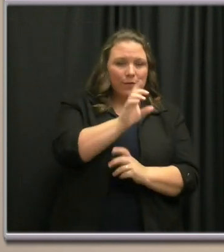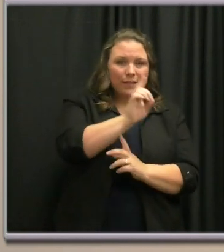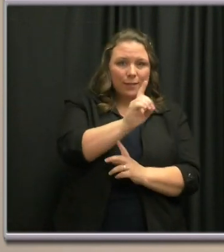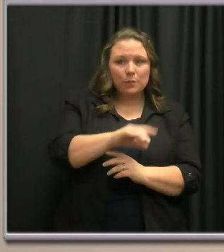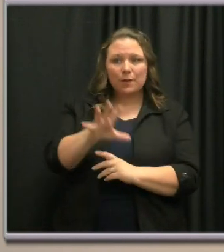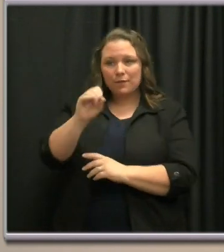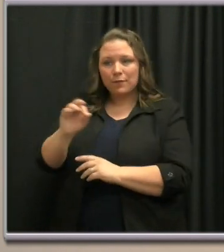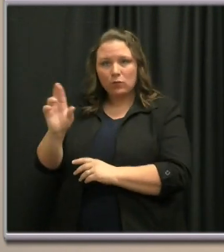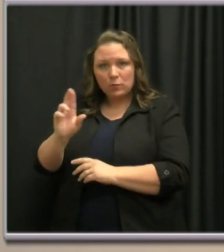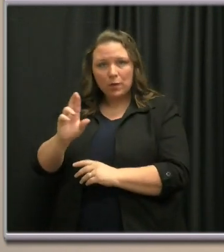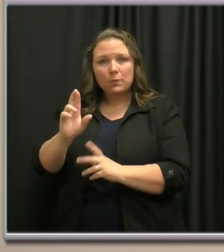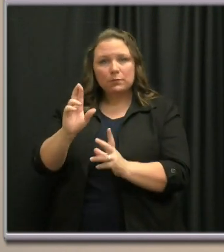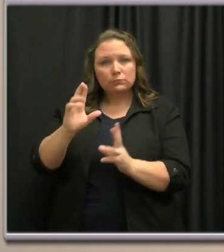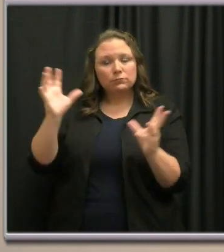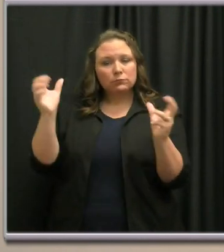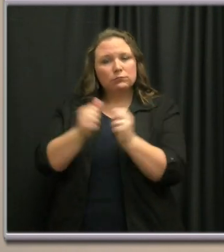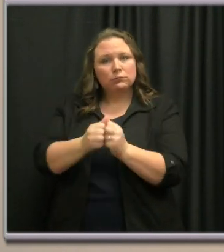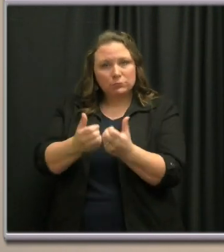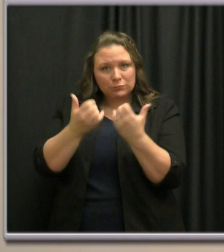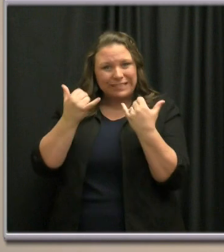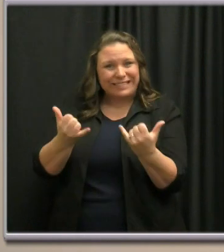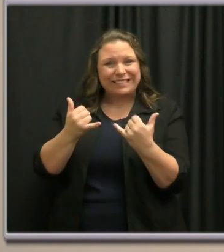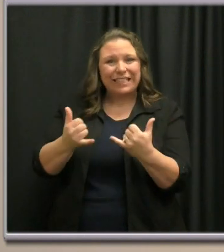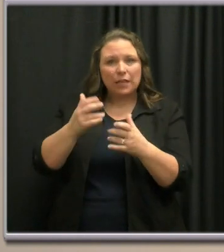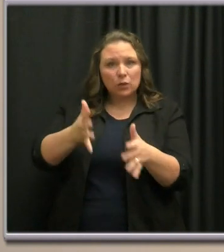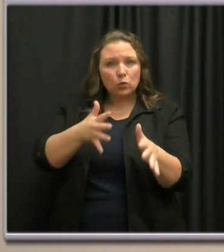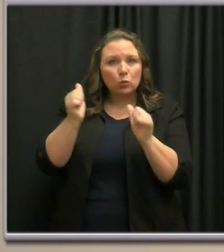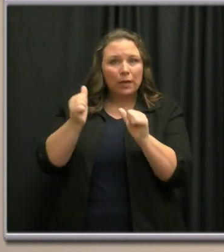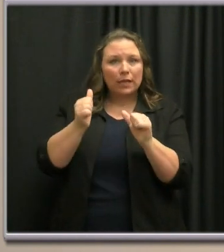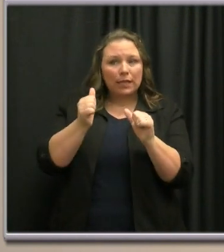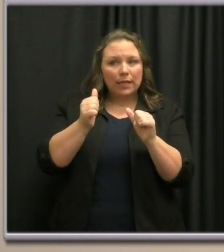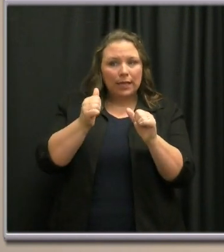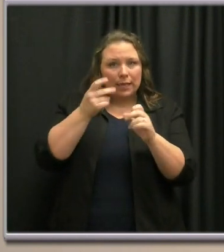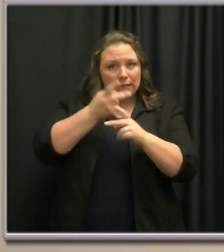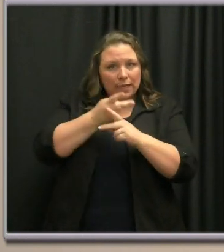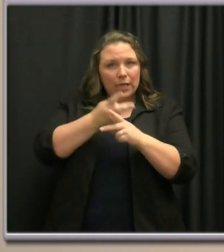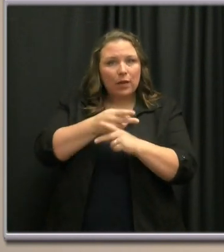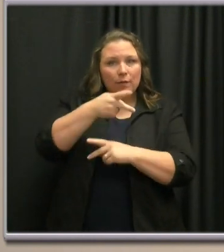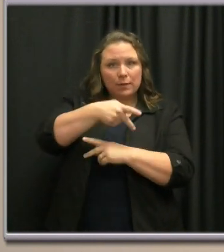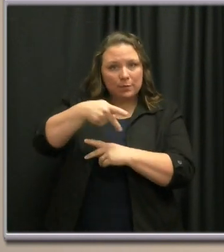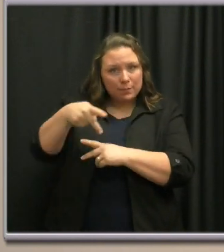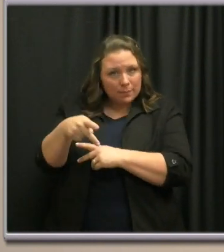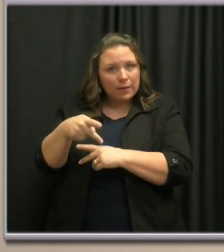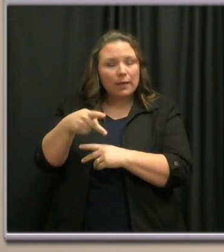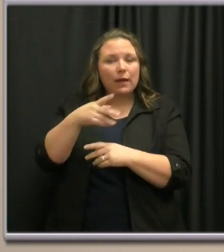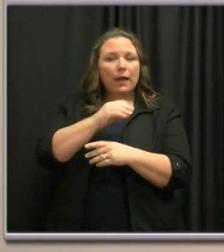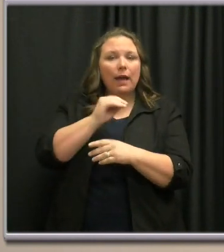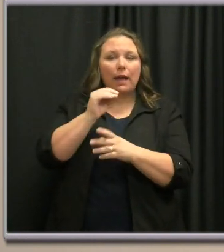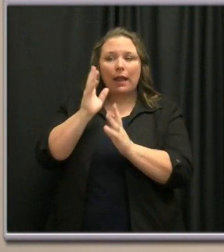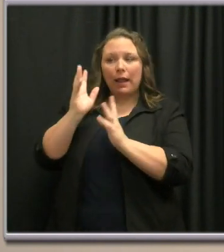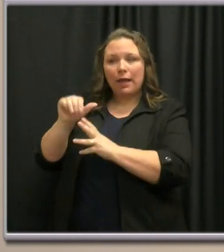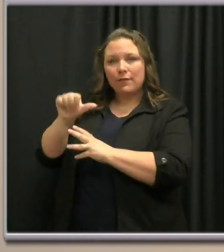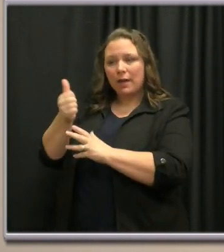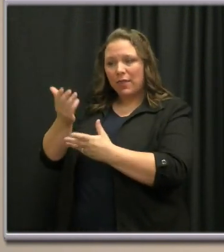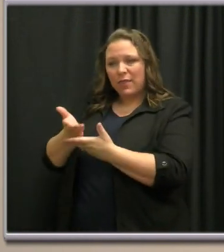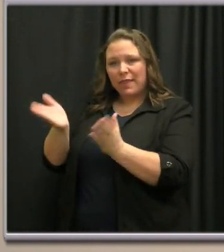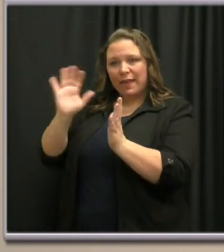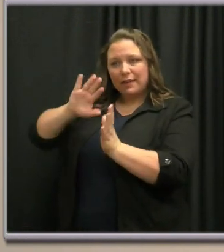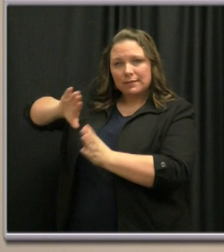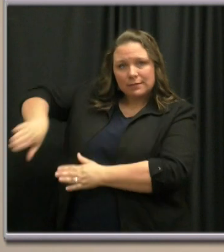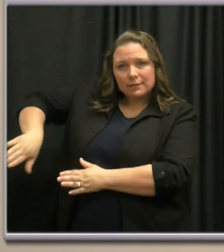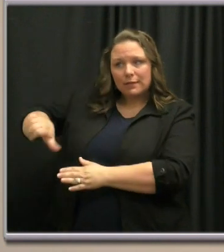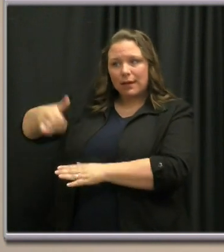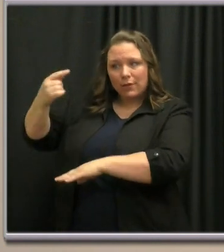yesterday, asking their leadership to quickly deal with PPP and leave the other priorities for another